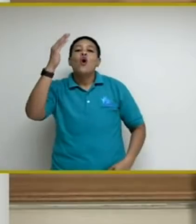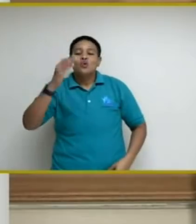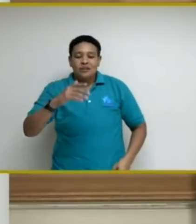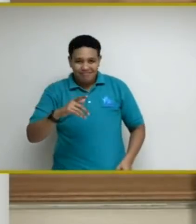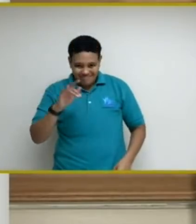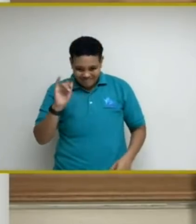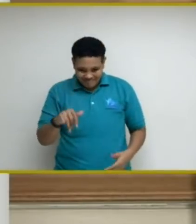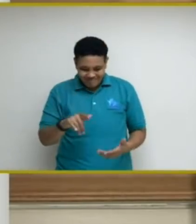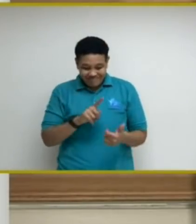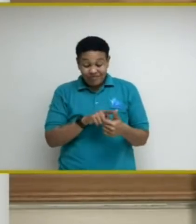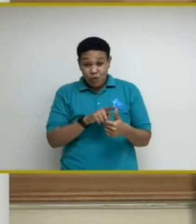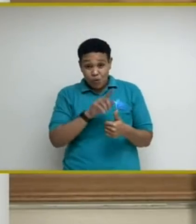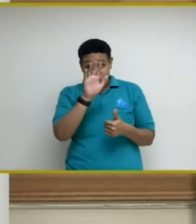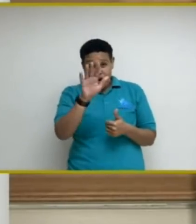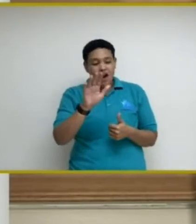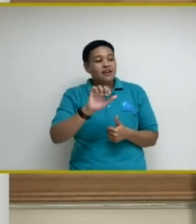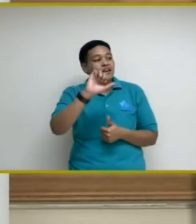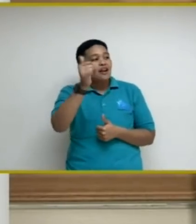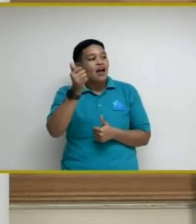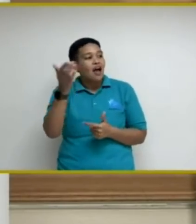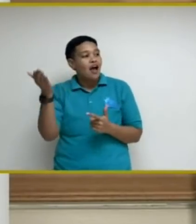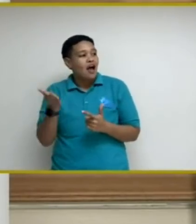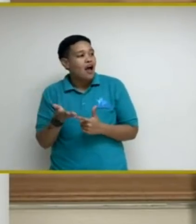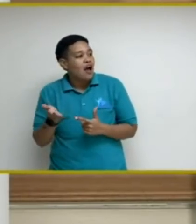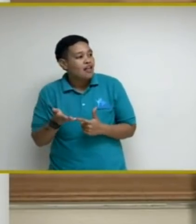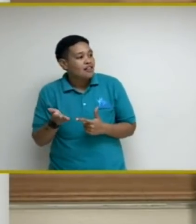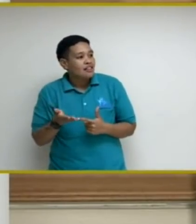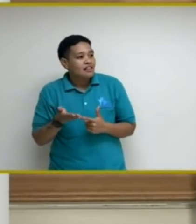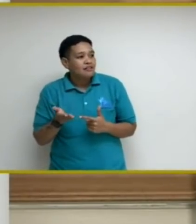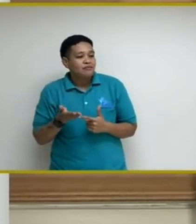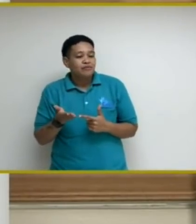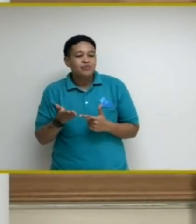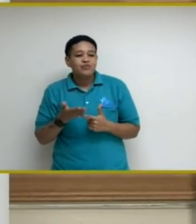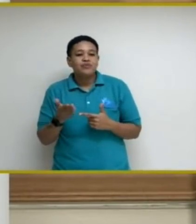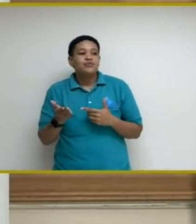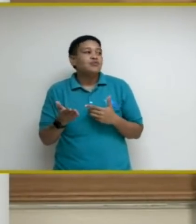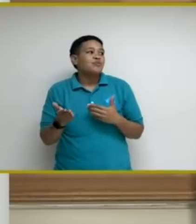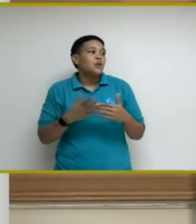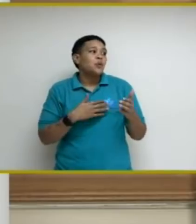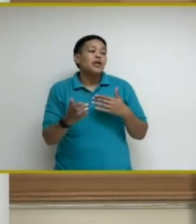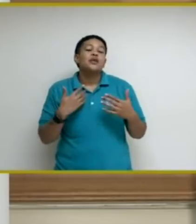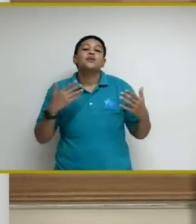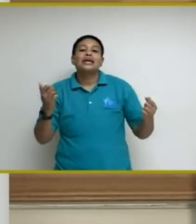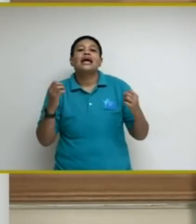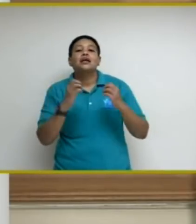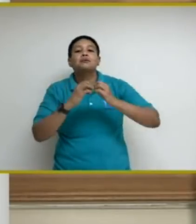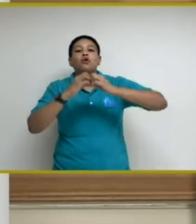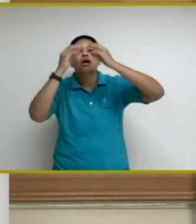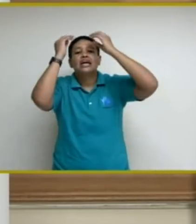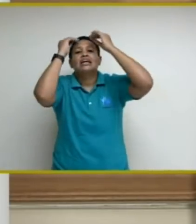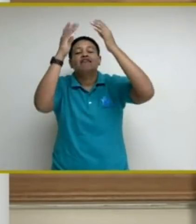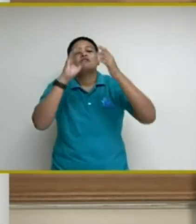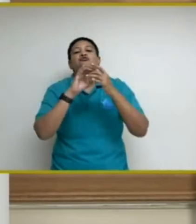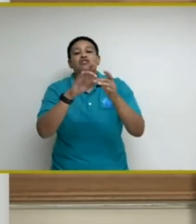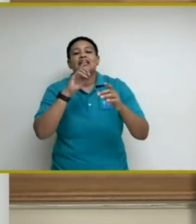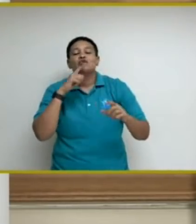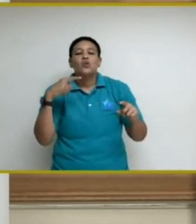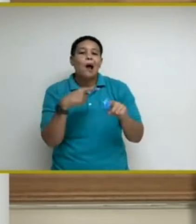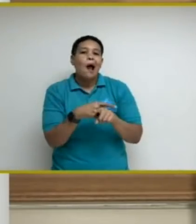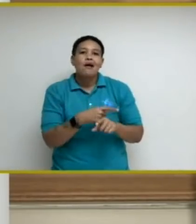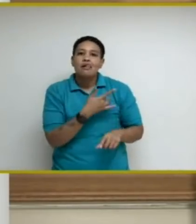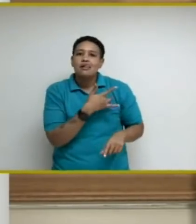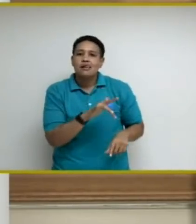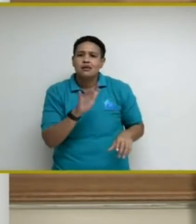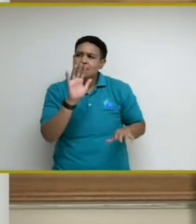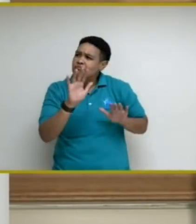So that's one issue for me. The other issue would be whether we can get more information on the issue of the adverse